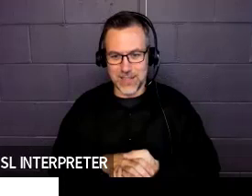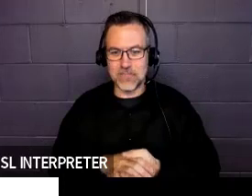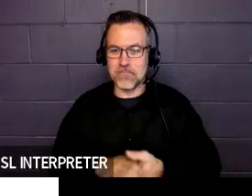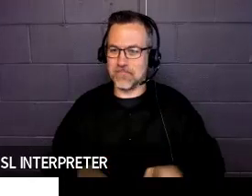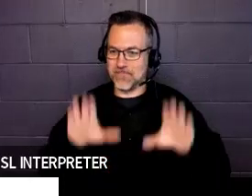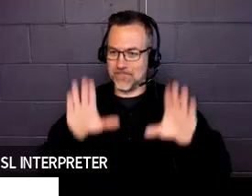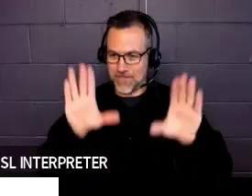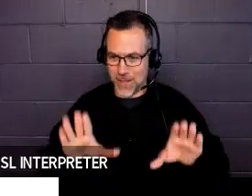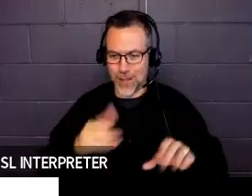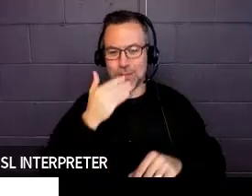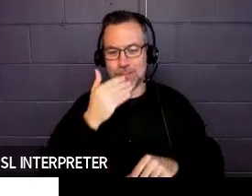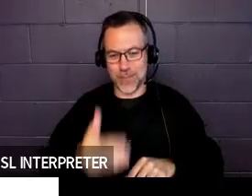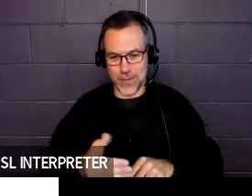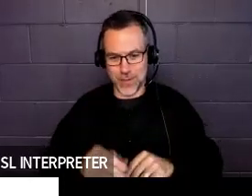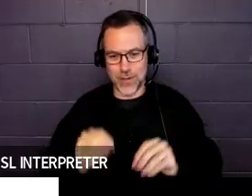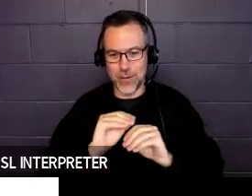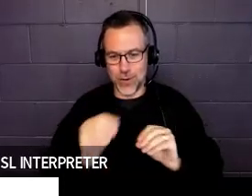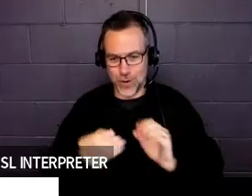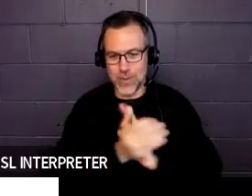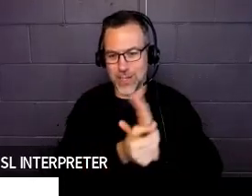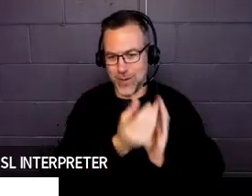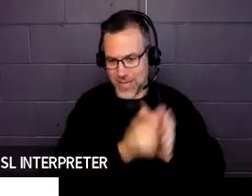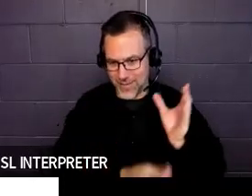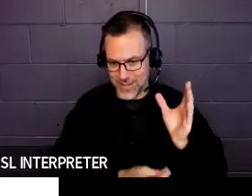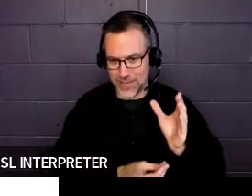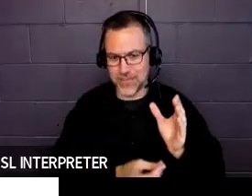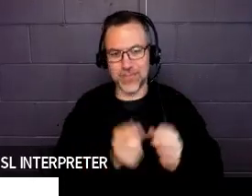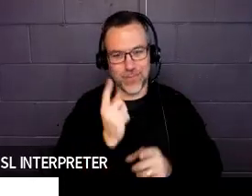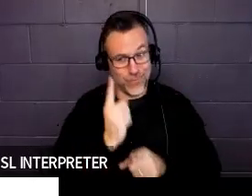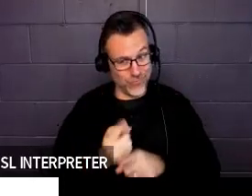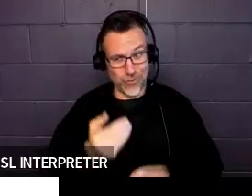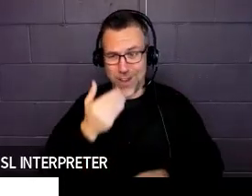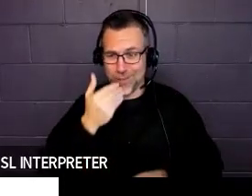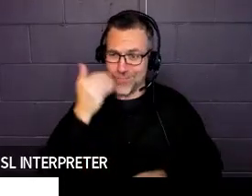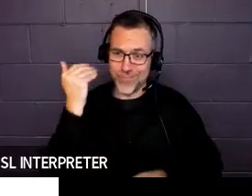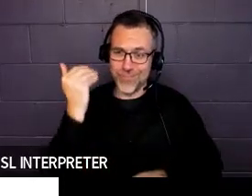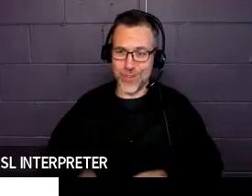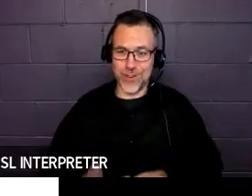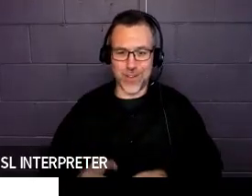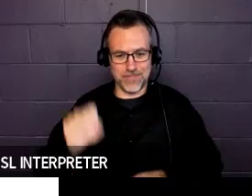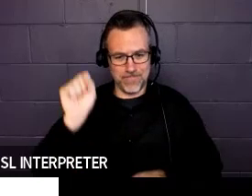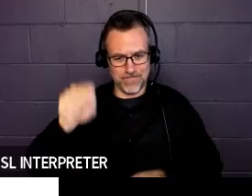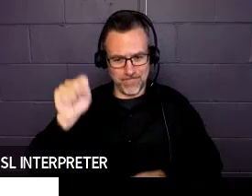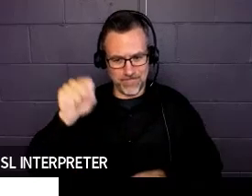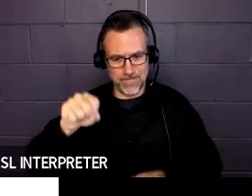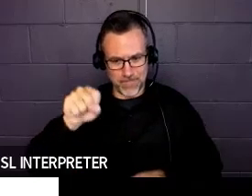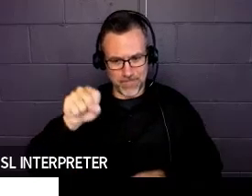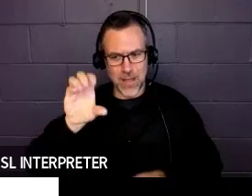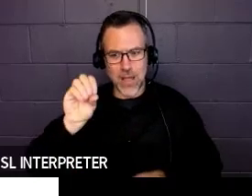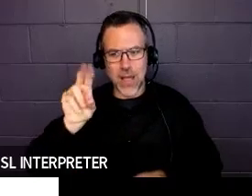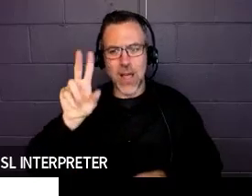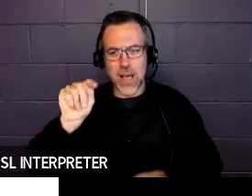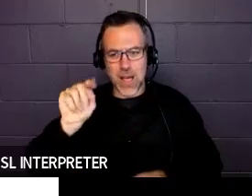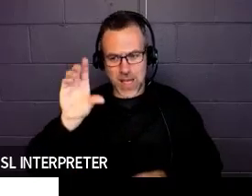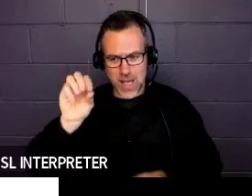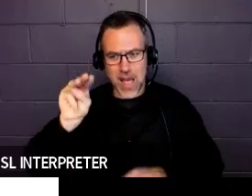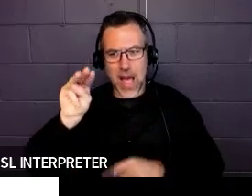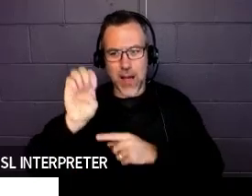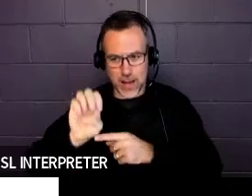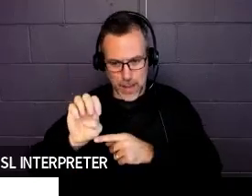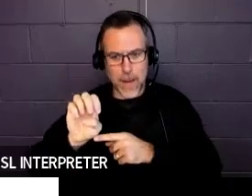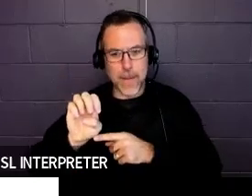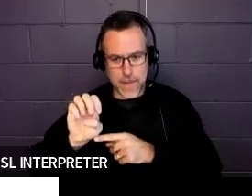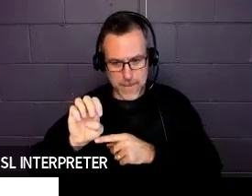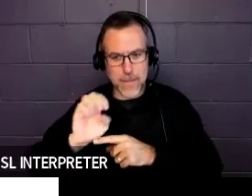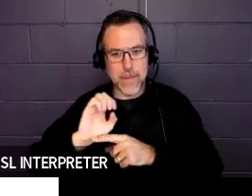Awesome. Very good. No skill deficit or how statement. Very good. Yep. Outcome based. I was right. We want all kids to come